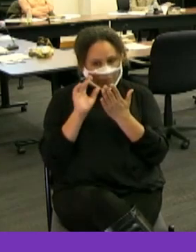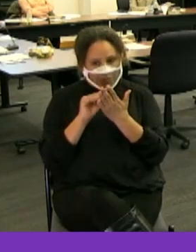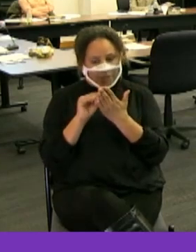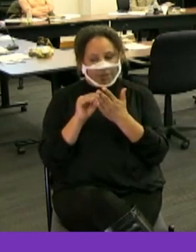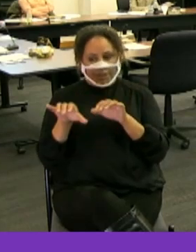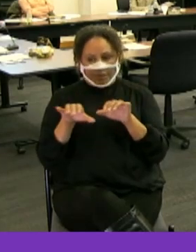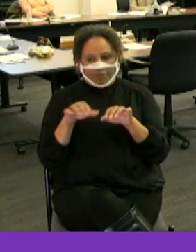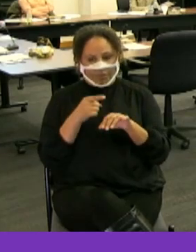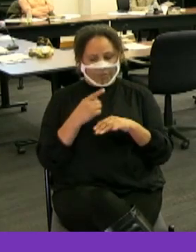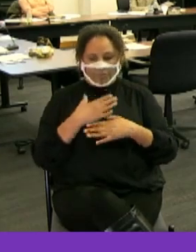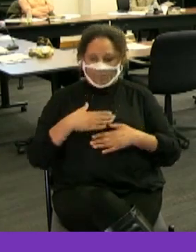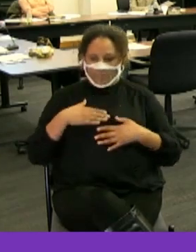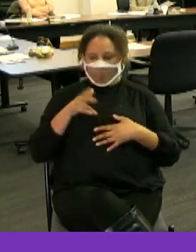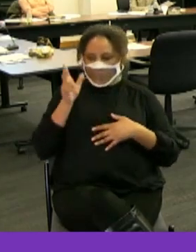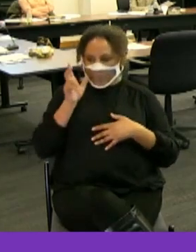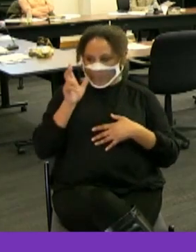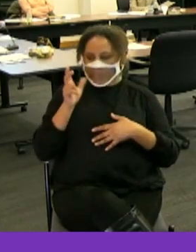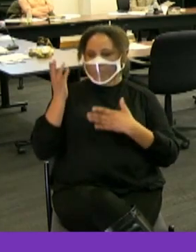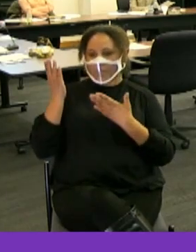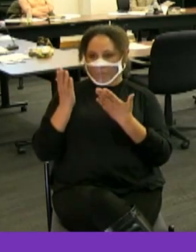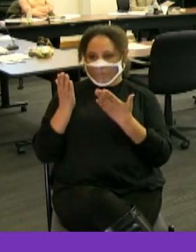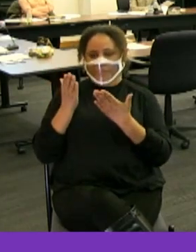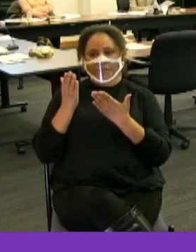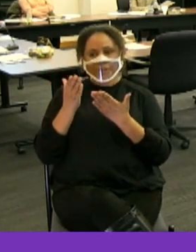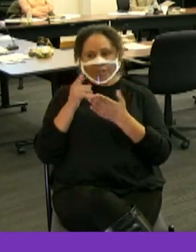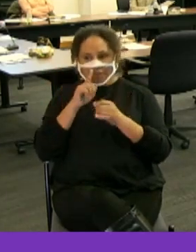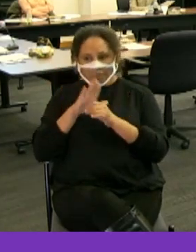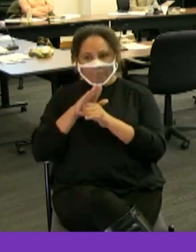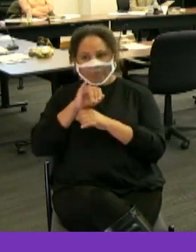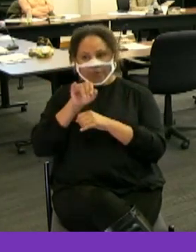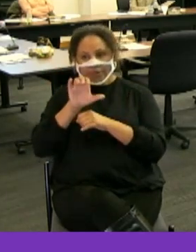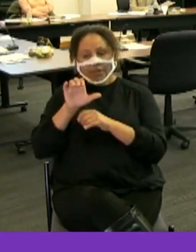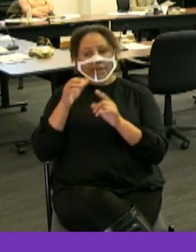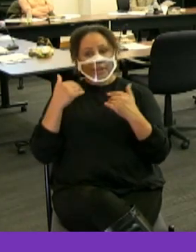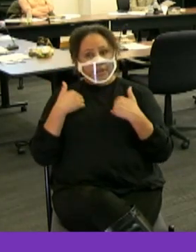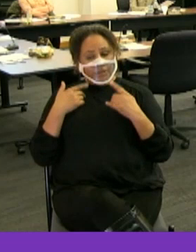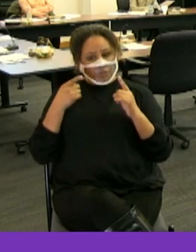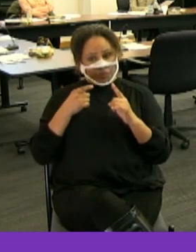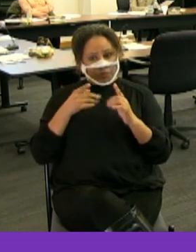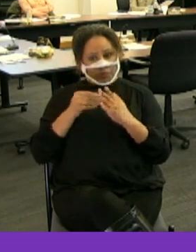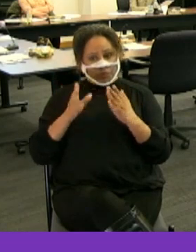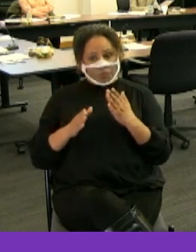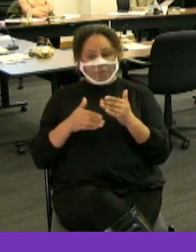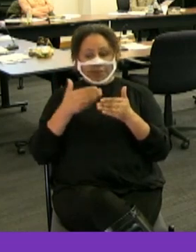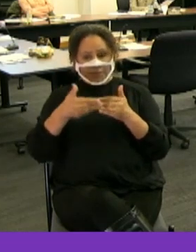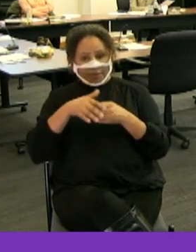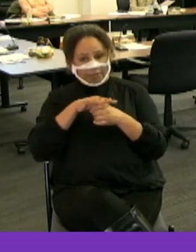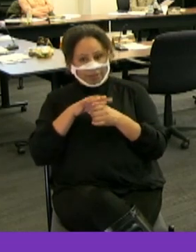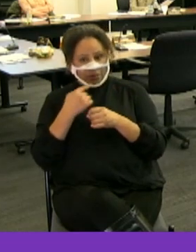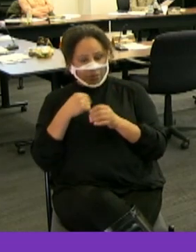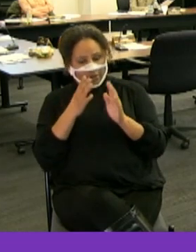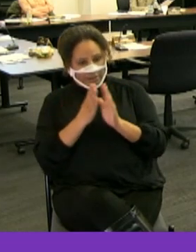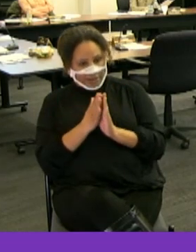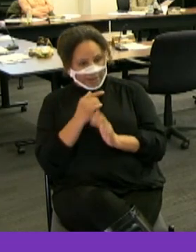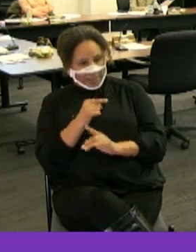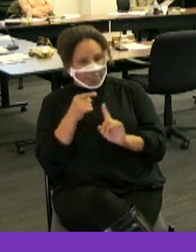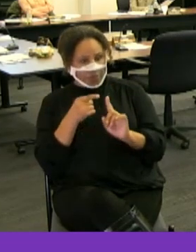hear about the services and the commitment that JJC has to our students. The next area that we asked